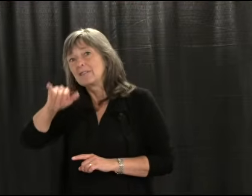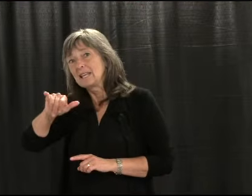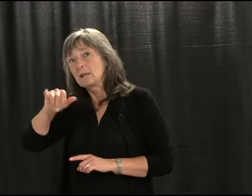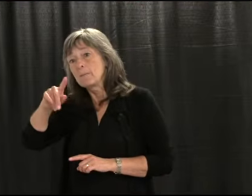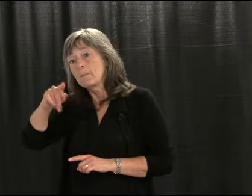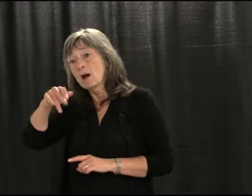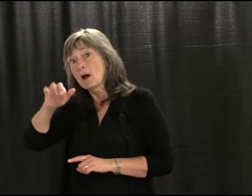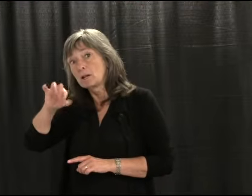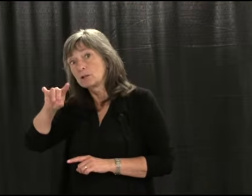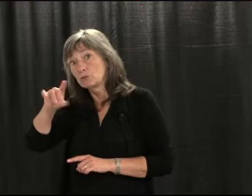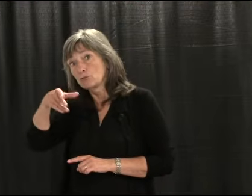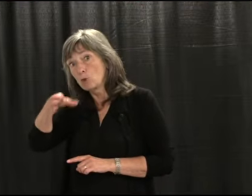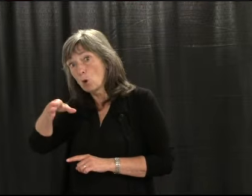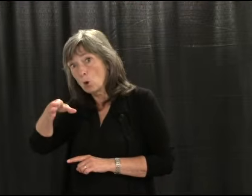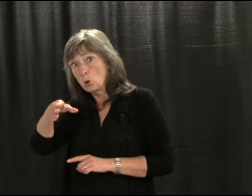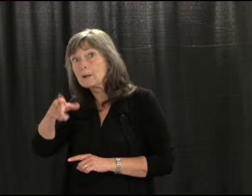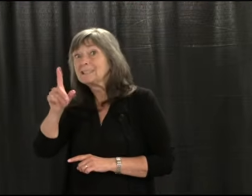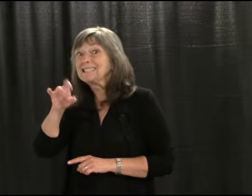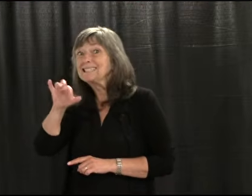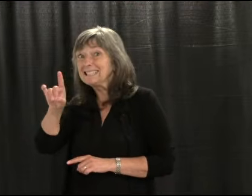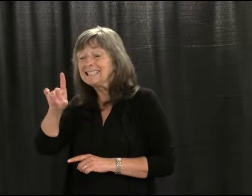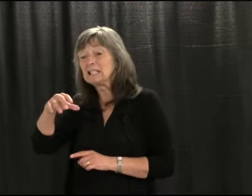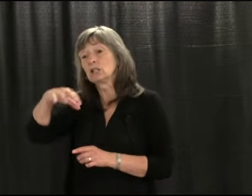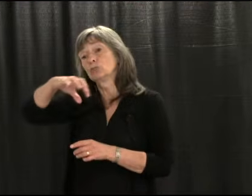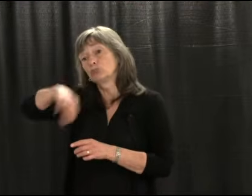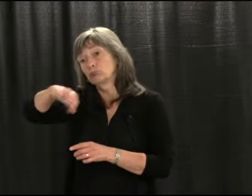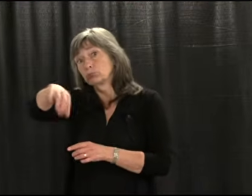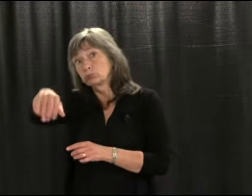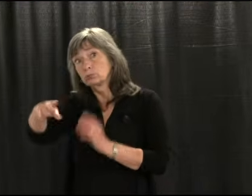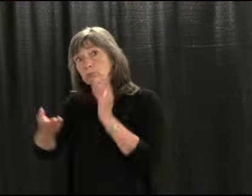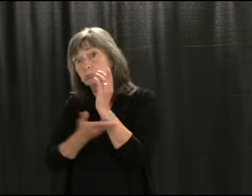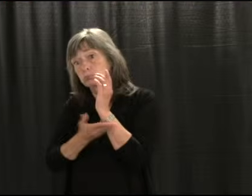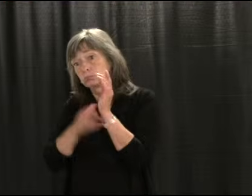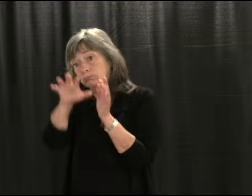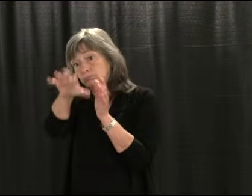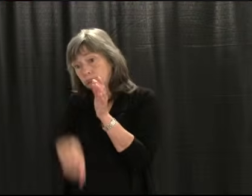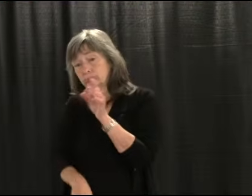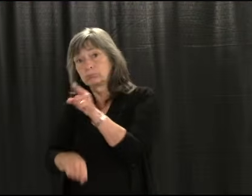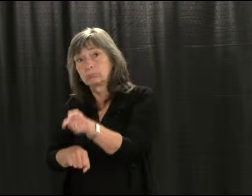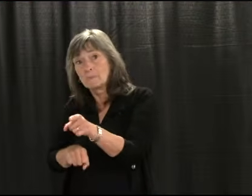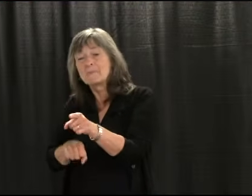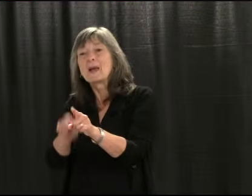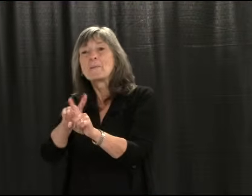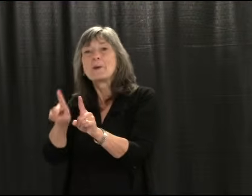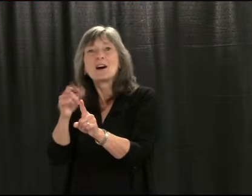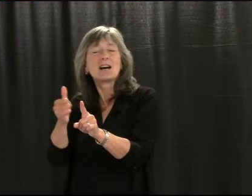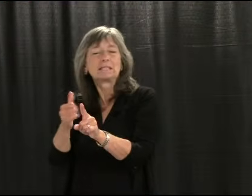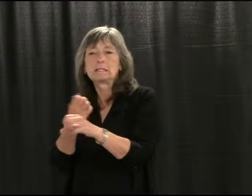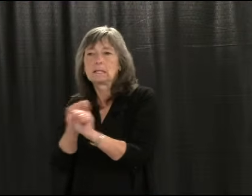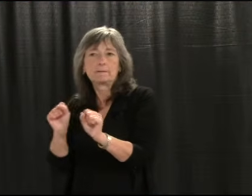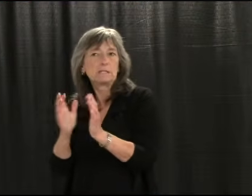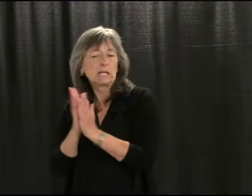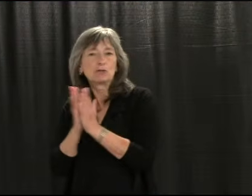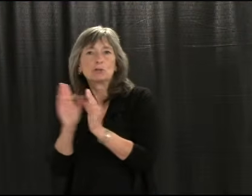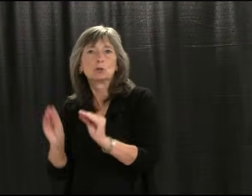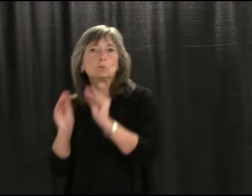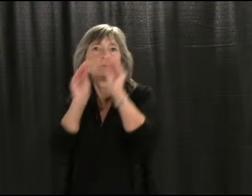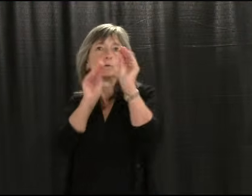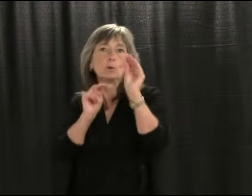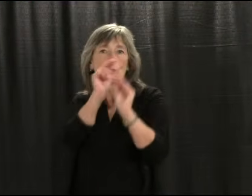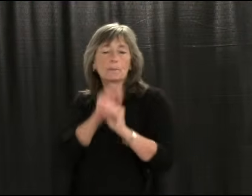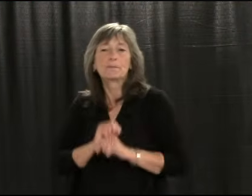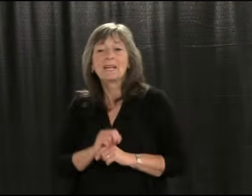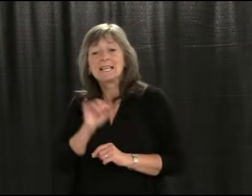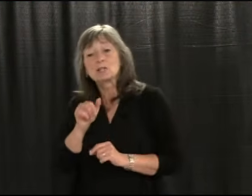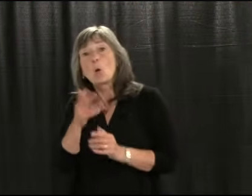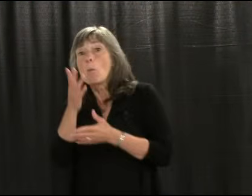but extreme fire behavior and rapid fire growth forced crews to relocate farther north for their safety reasons. This partial fuel